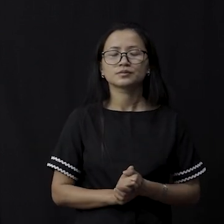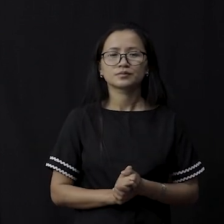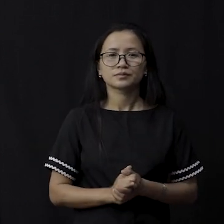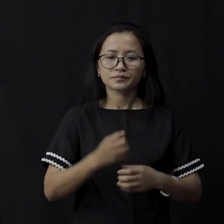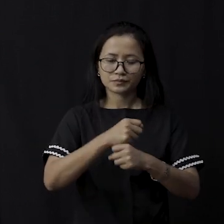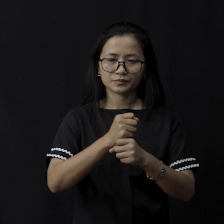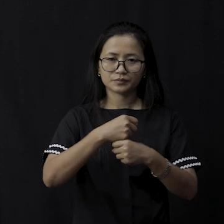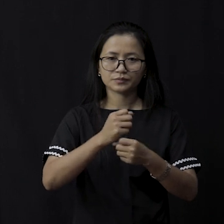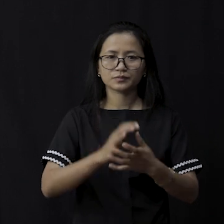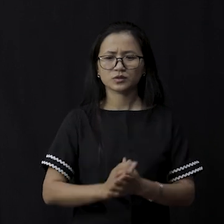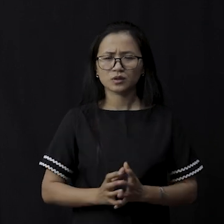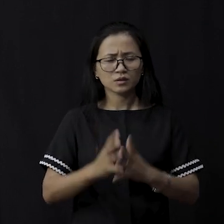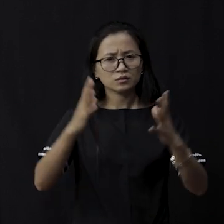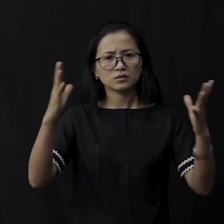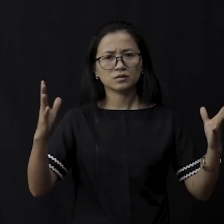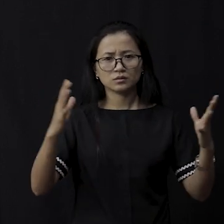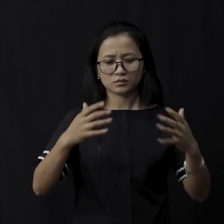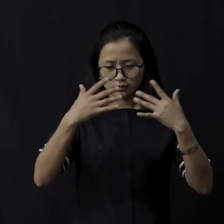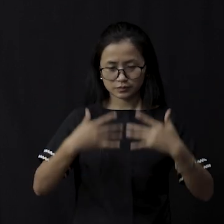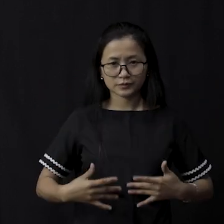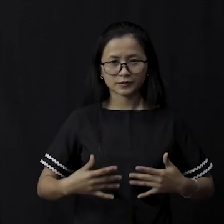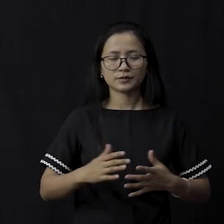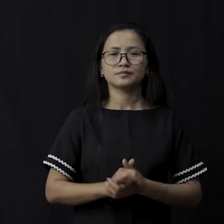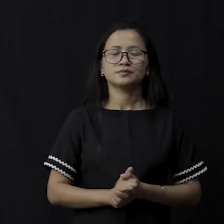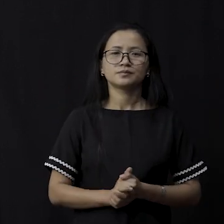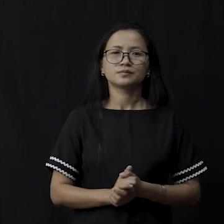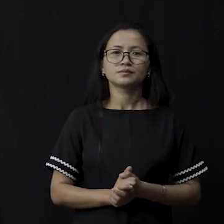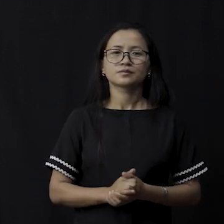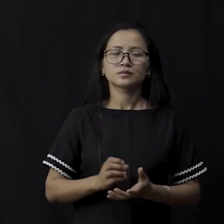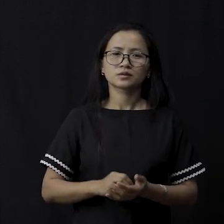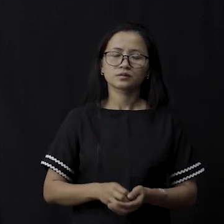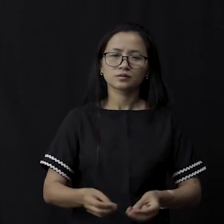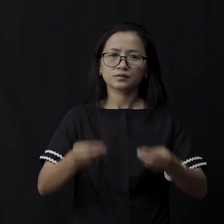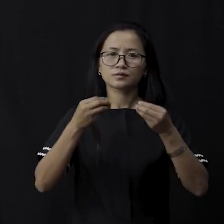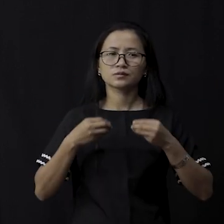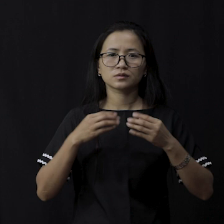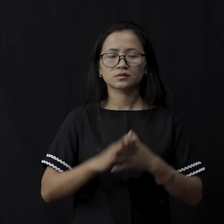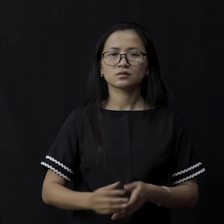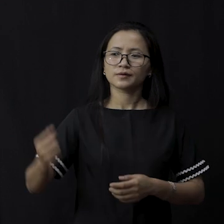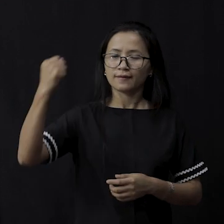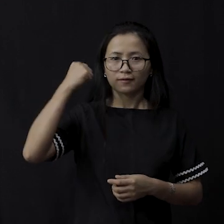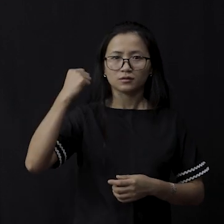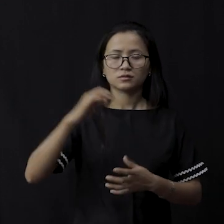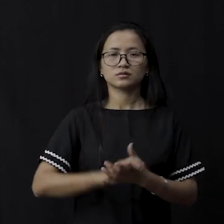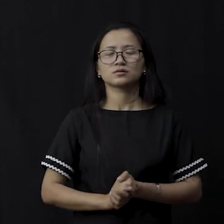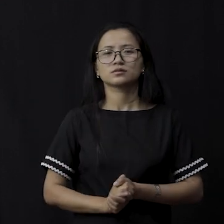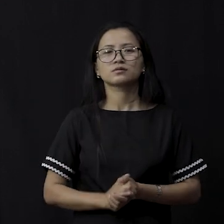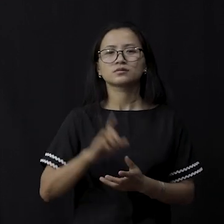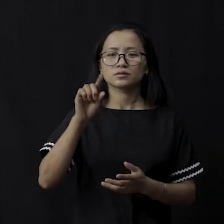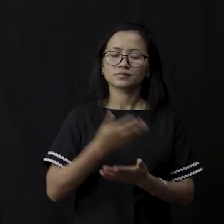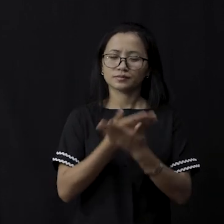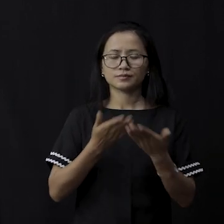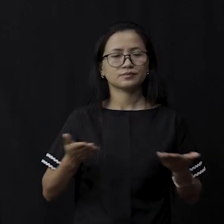it makes up the huge amount of our diet. Okay, and it gives us energy for doing things.